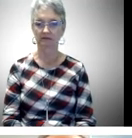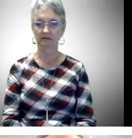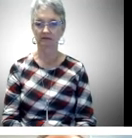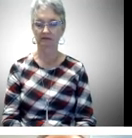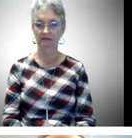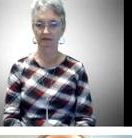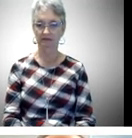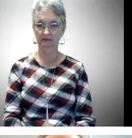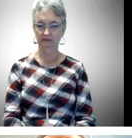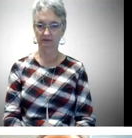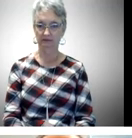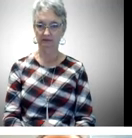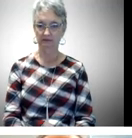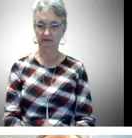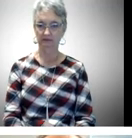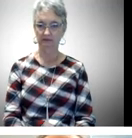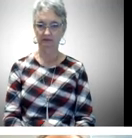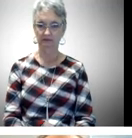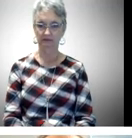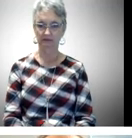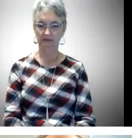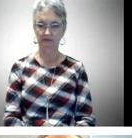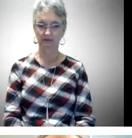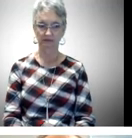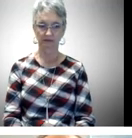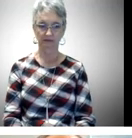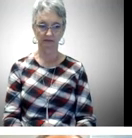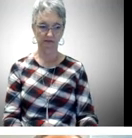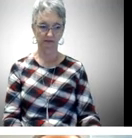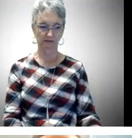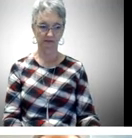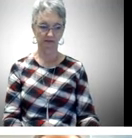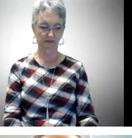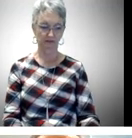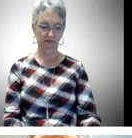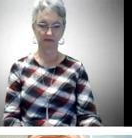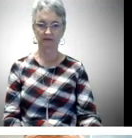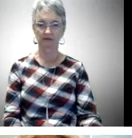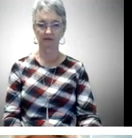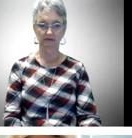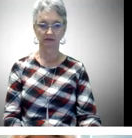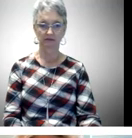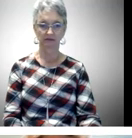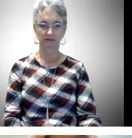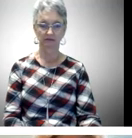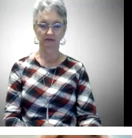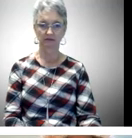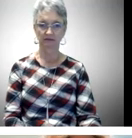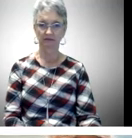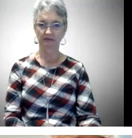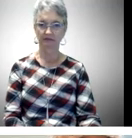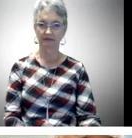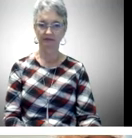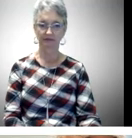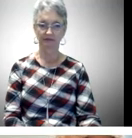what's happening in the case, so they can provide informed decisions to the representing. So it's a duty, and a part of our lawyers is to communicate with their